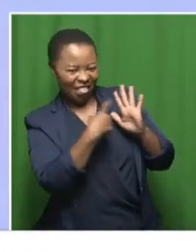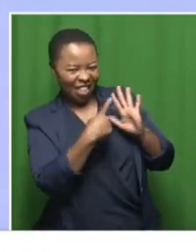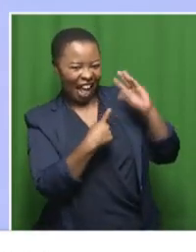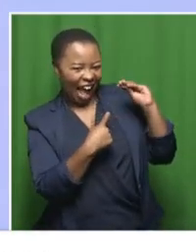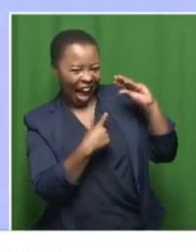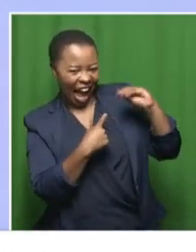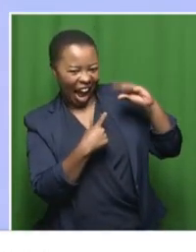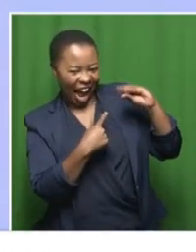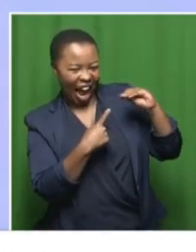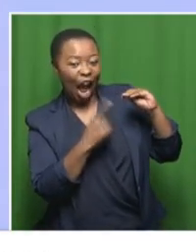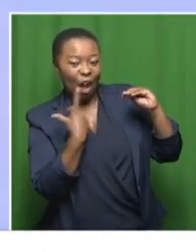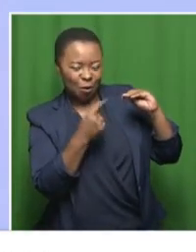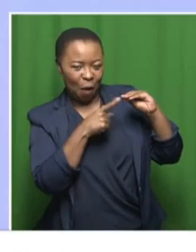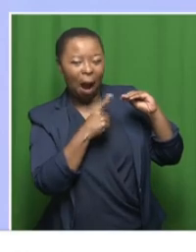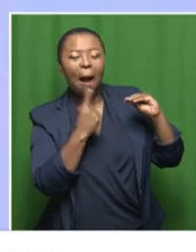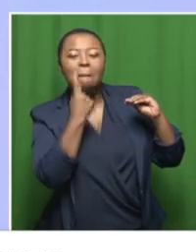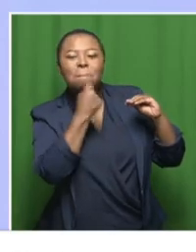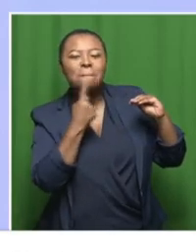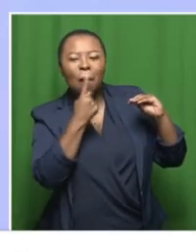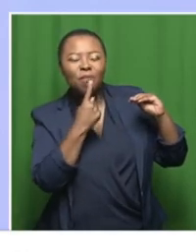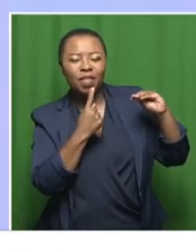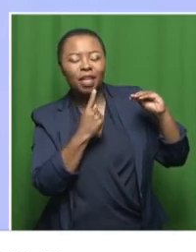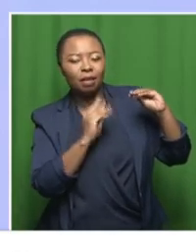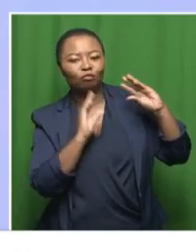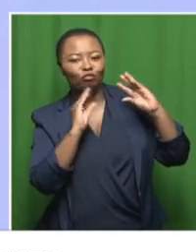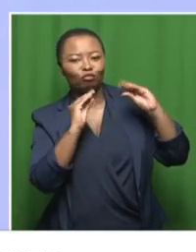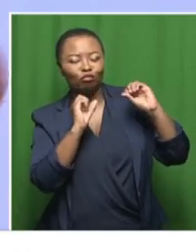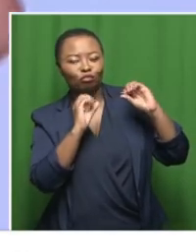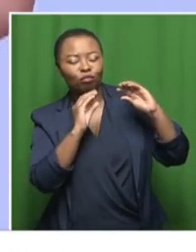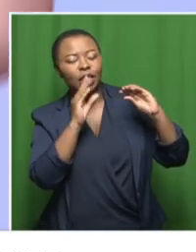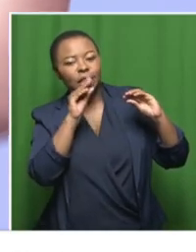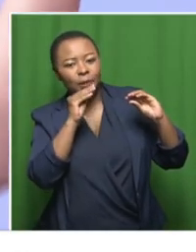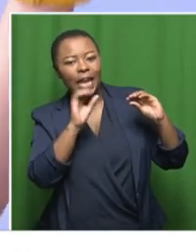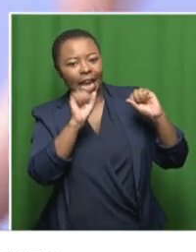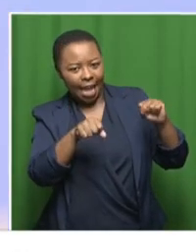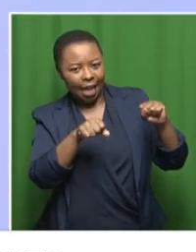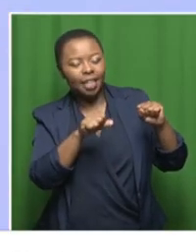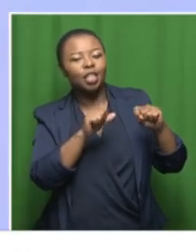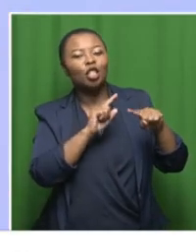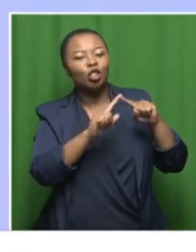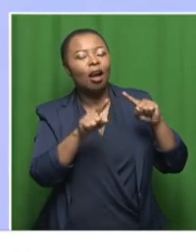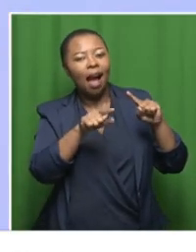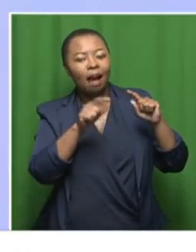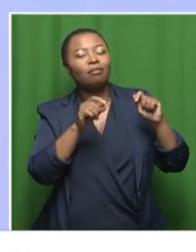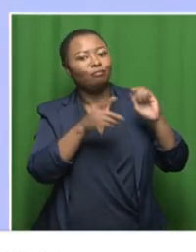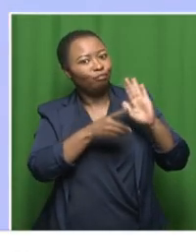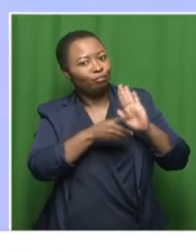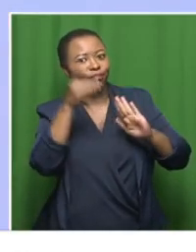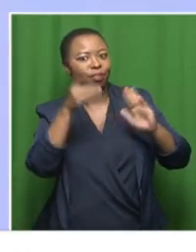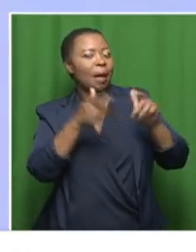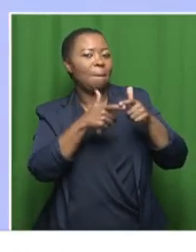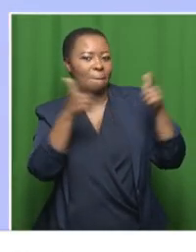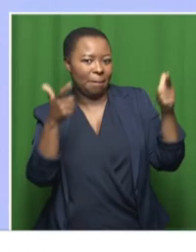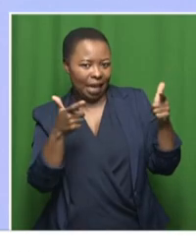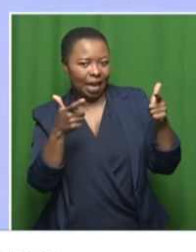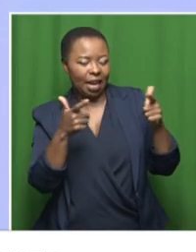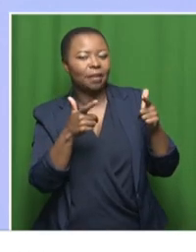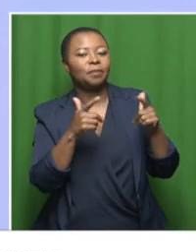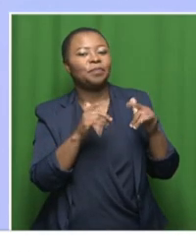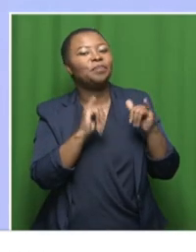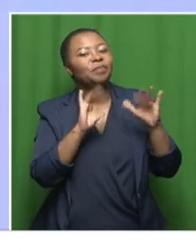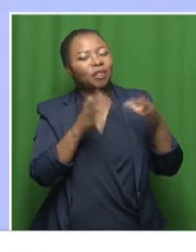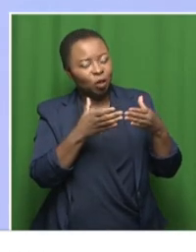actually do this, have a mouth to speak with. That's where it started from. And then it just blew up and developed. And also, as an